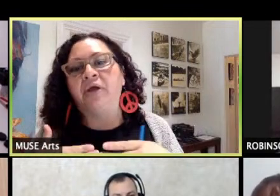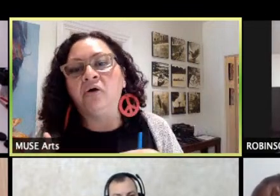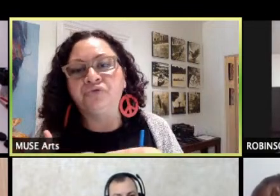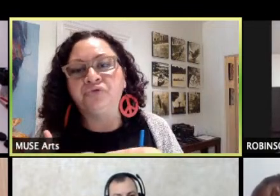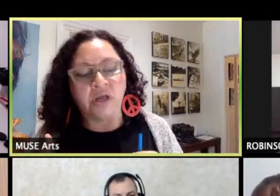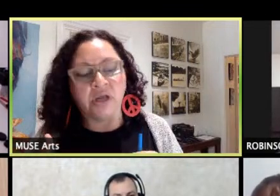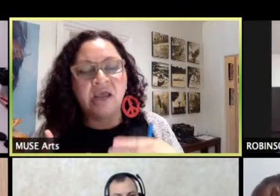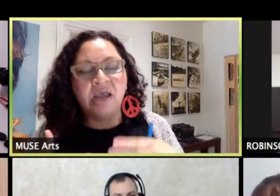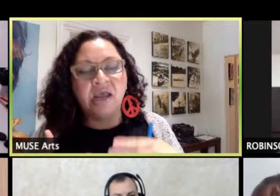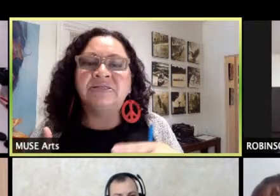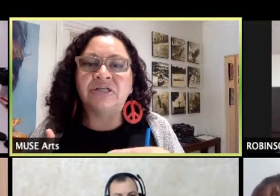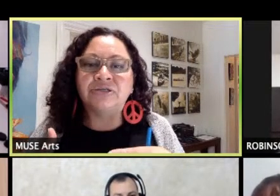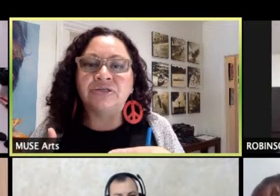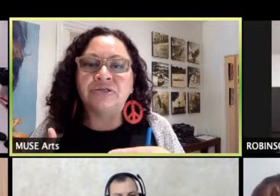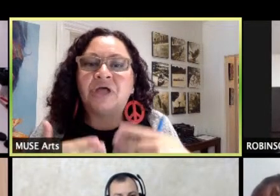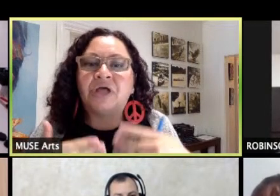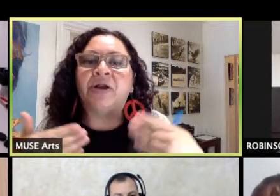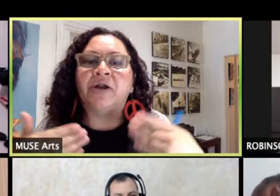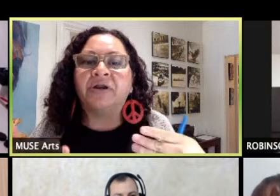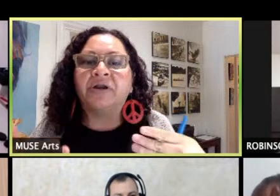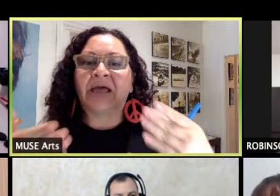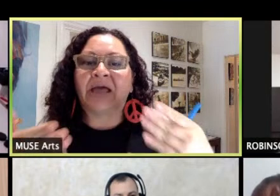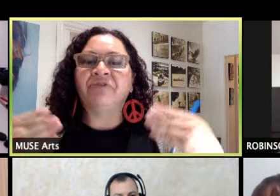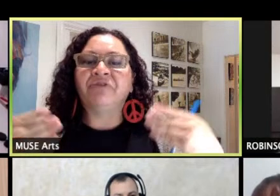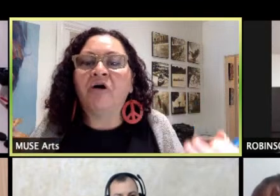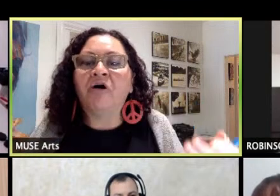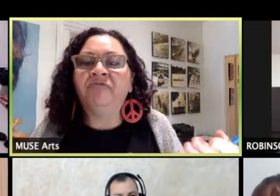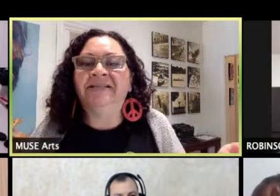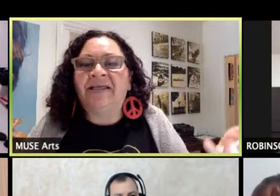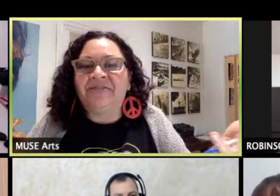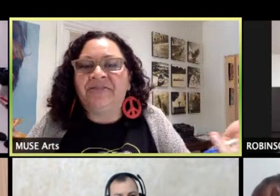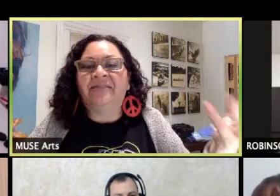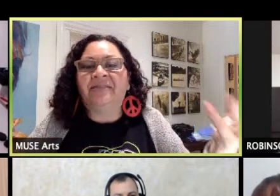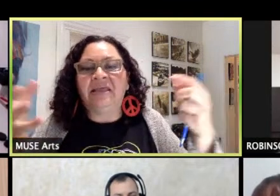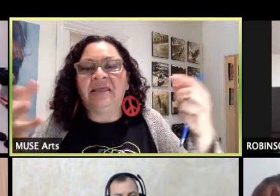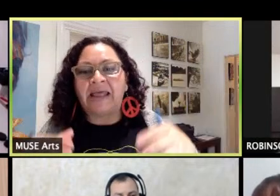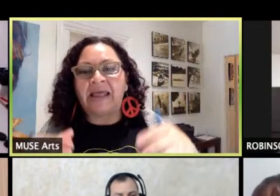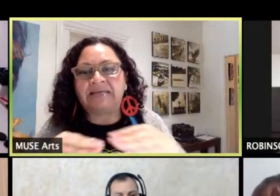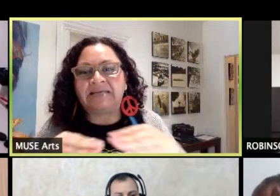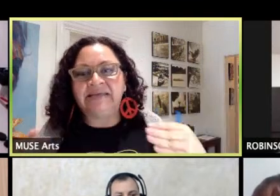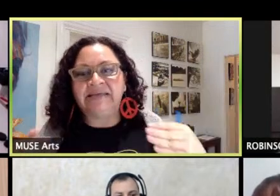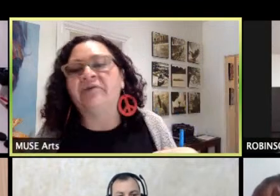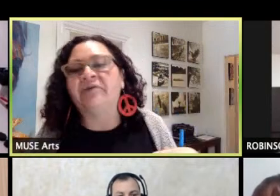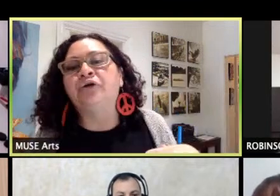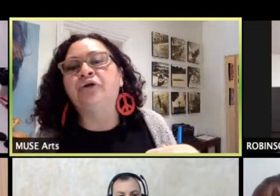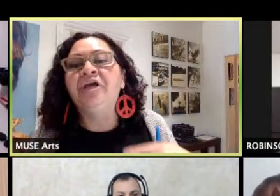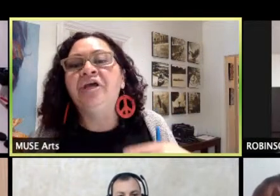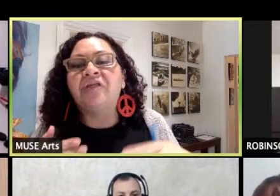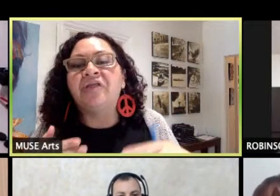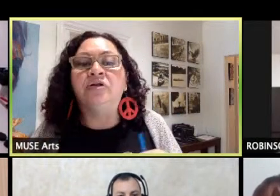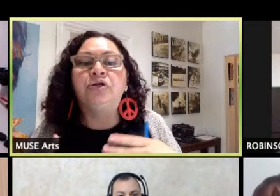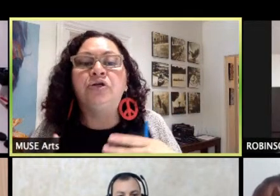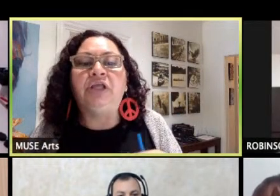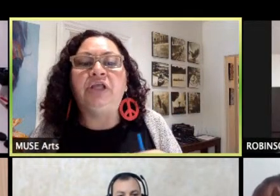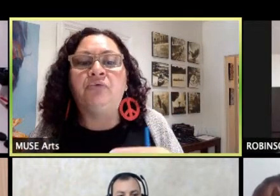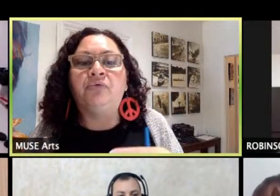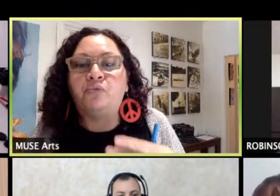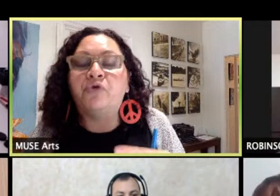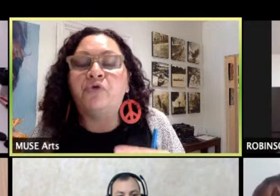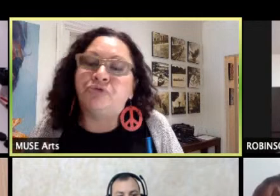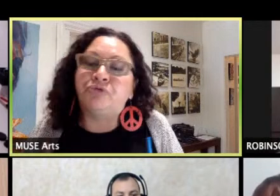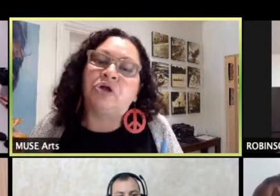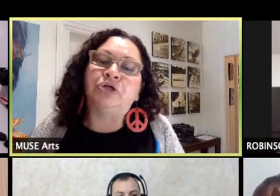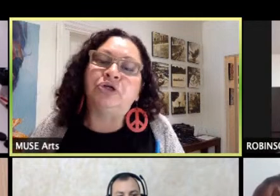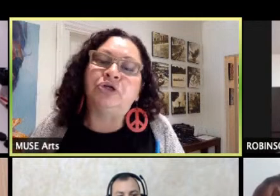is also true that there are other types of conflict that are taking place in this territory that also need to, for which we also need to